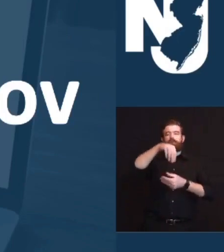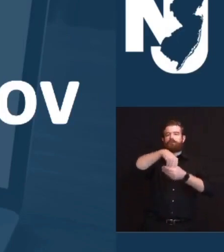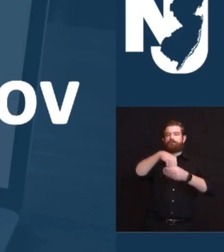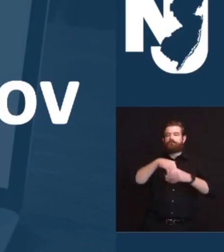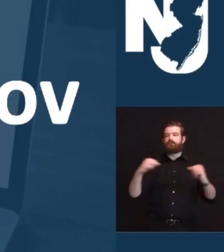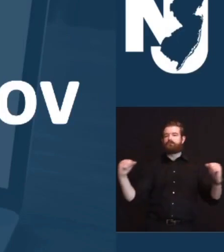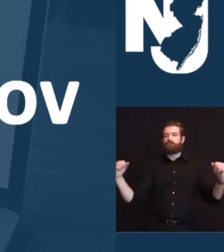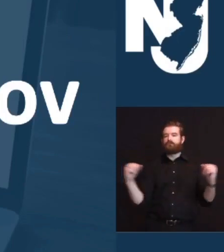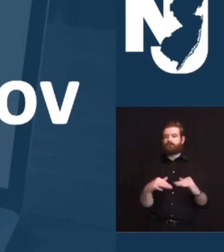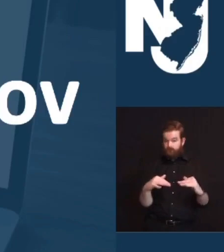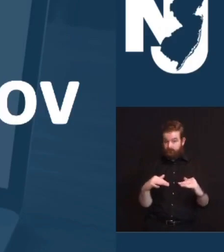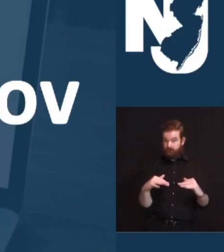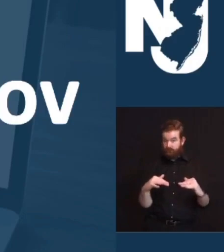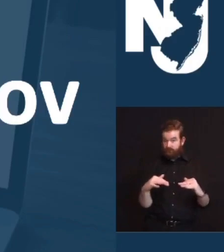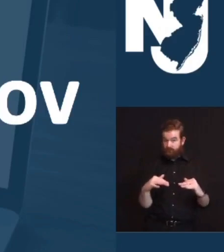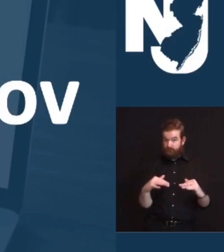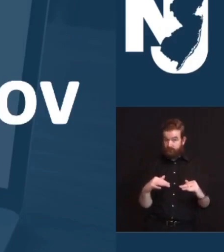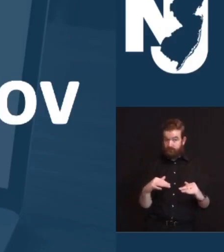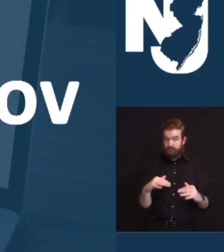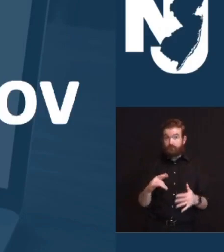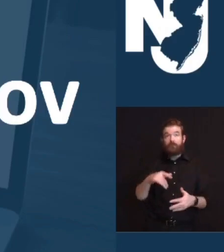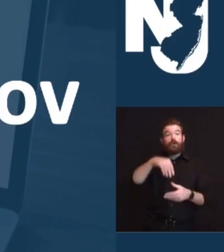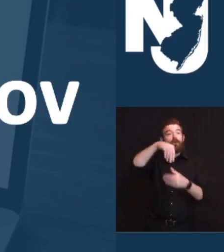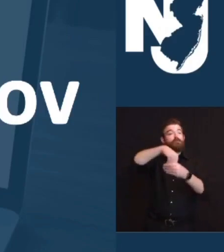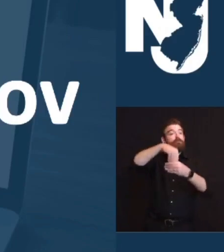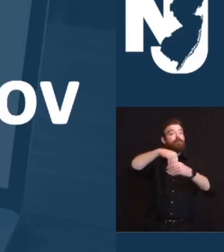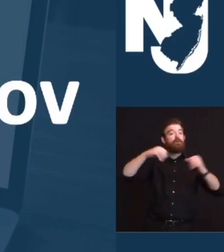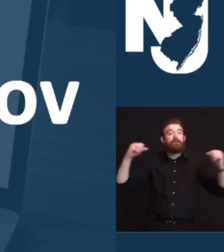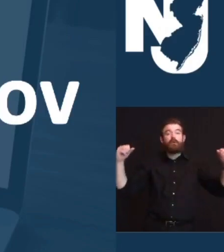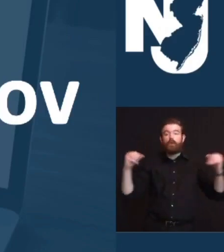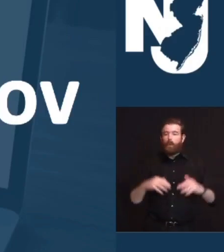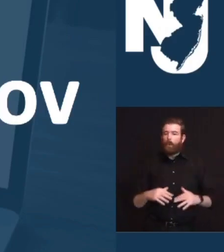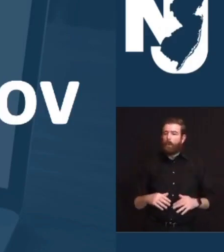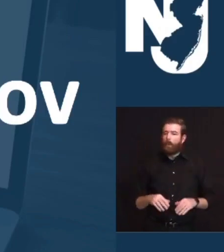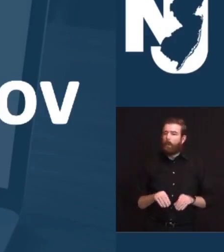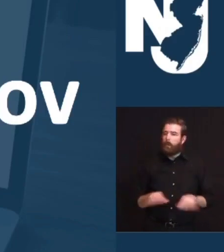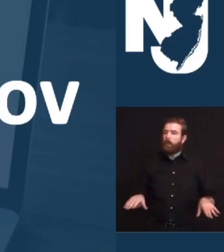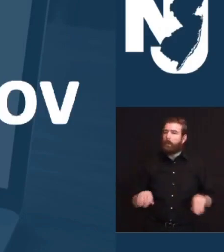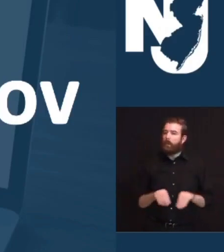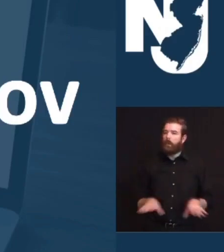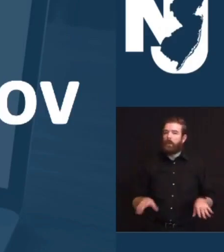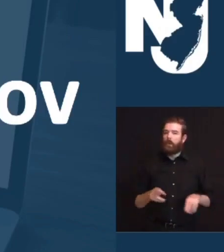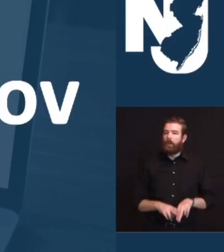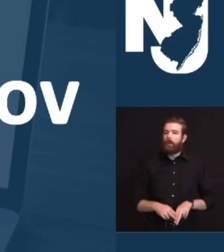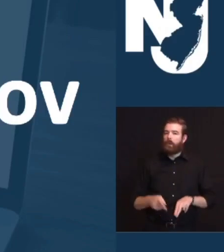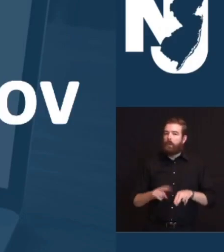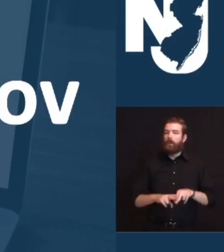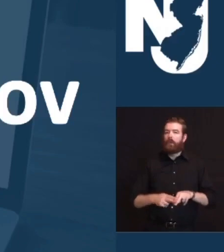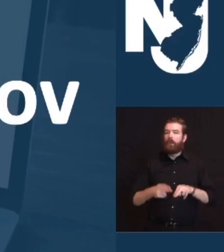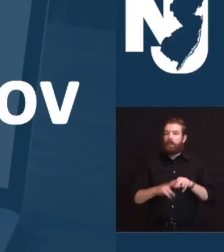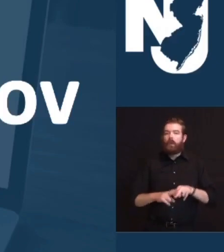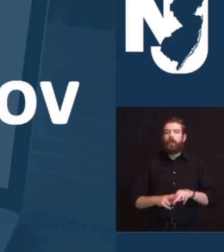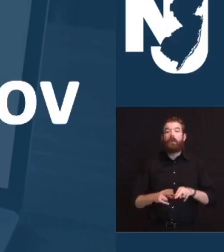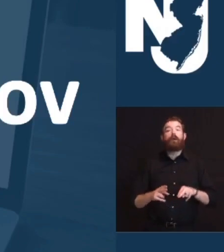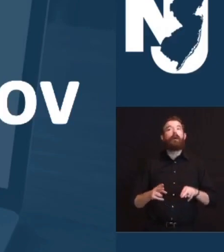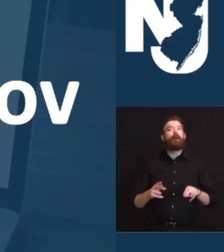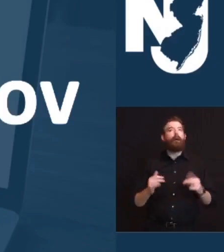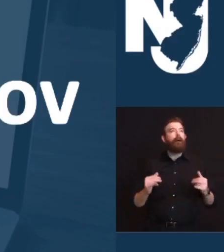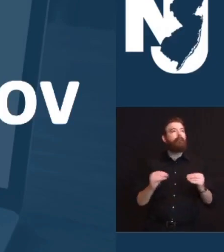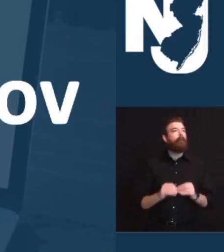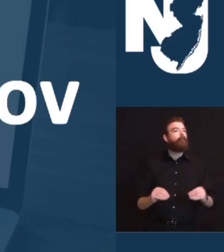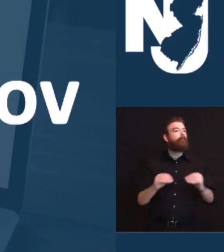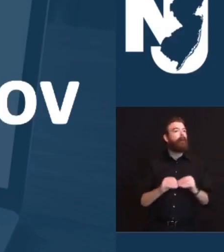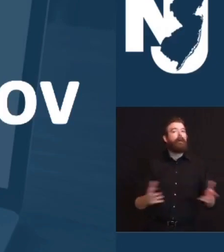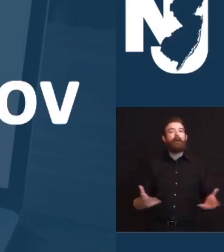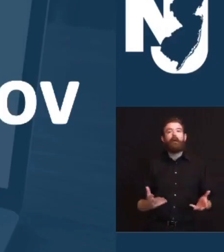starting points for outbreaks. And sadly, we're seeing more and more family gatherings as the sparks for these